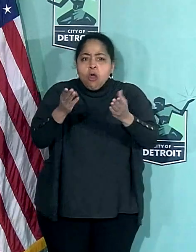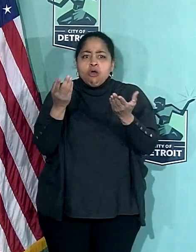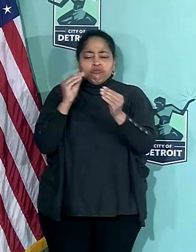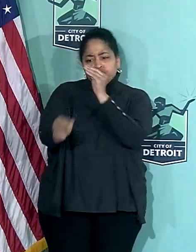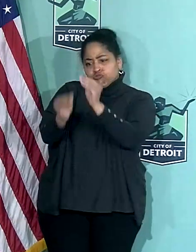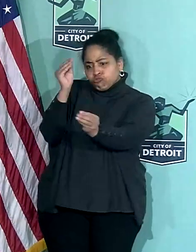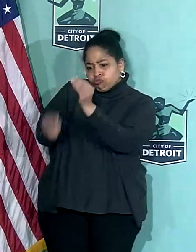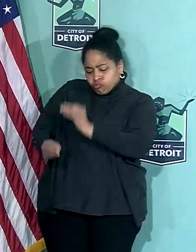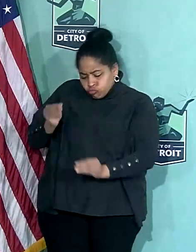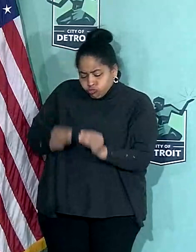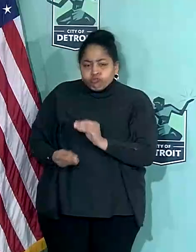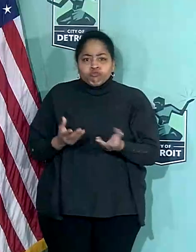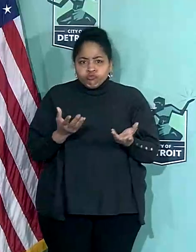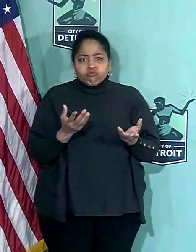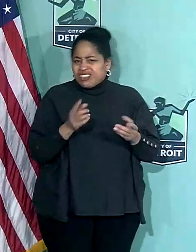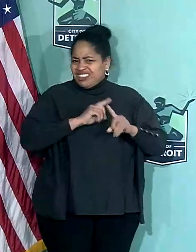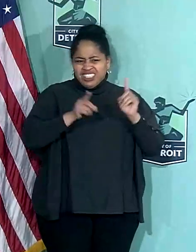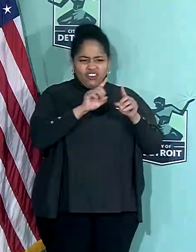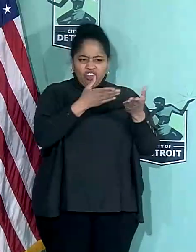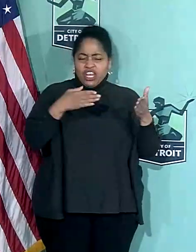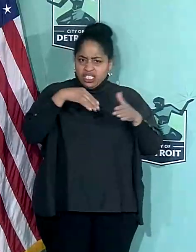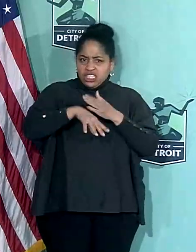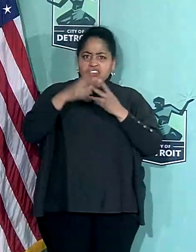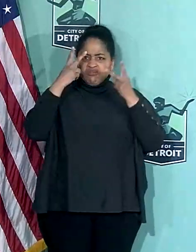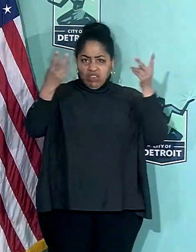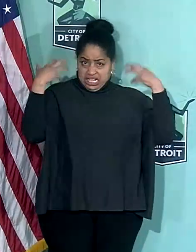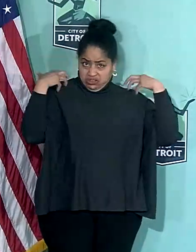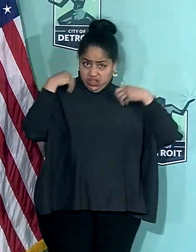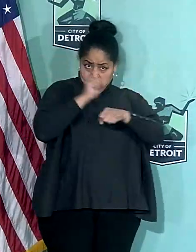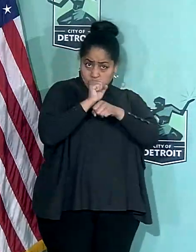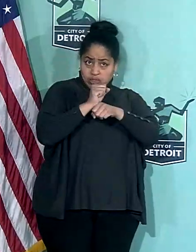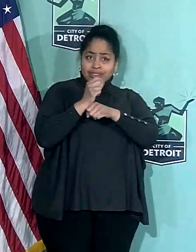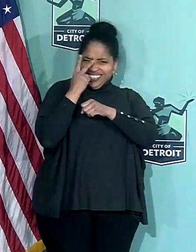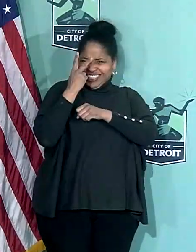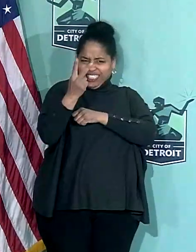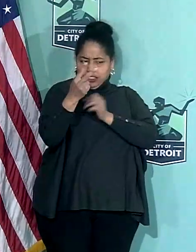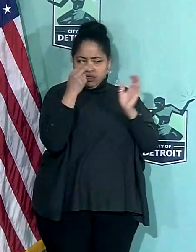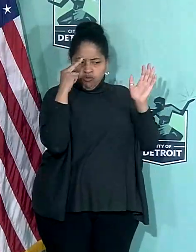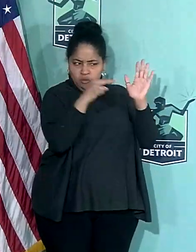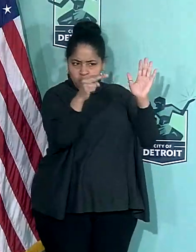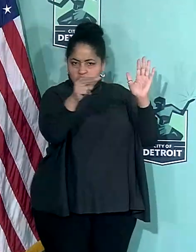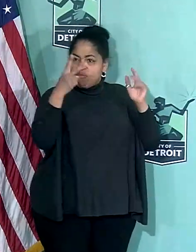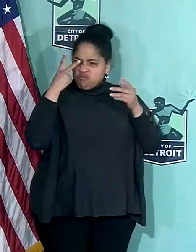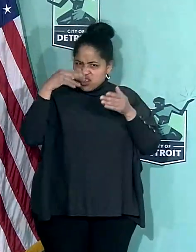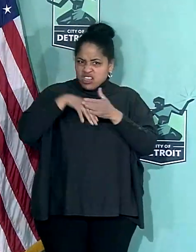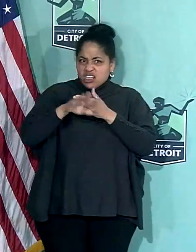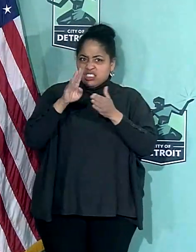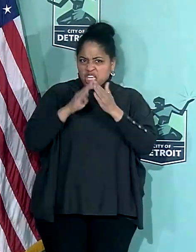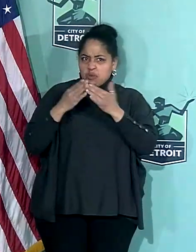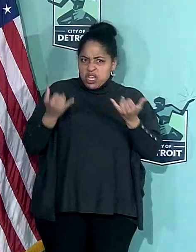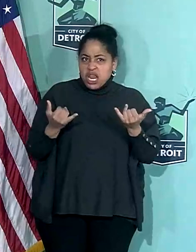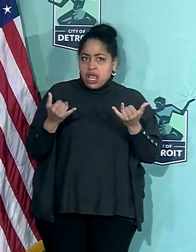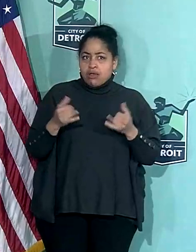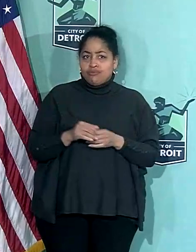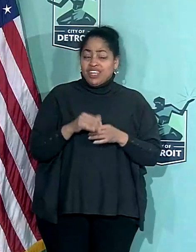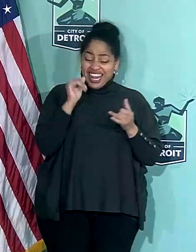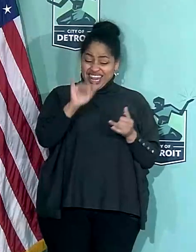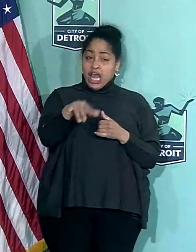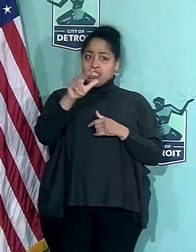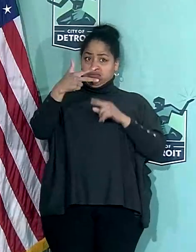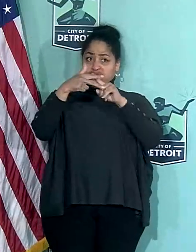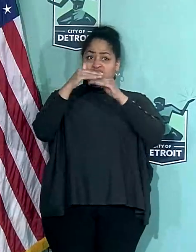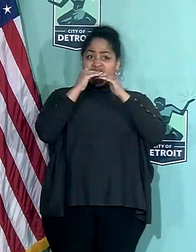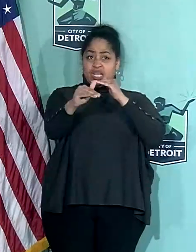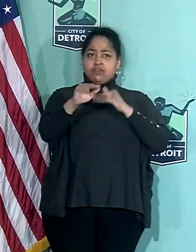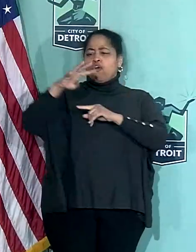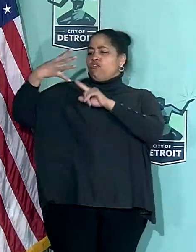are getting done. That is the flattening phase. 4 is improving.